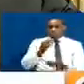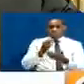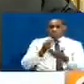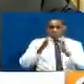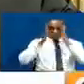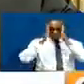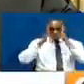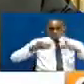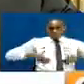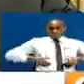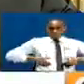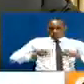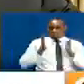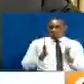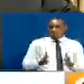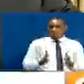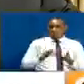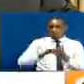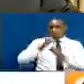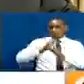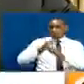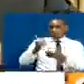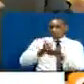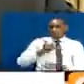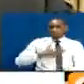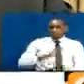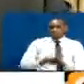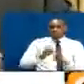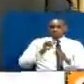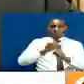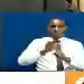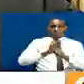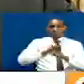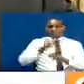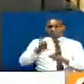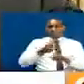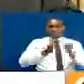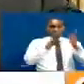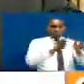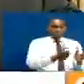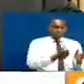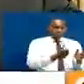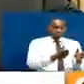dedicated young man who worked in my office with many other officers.